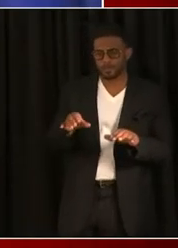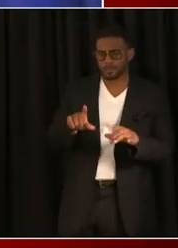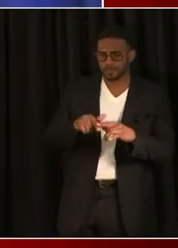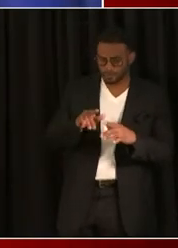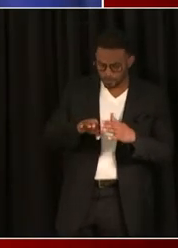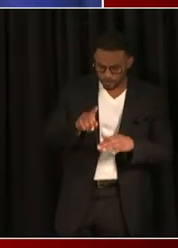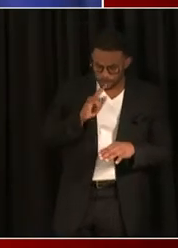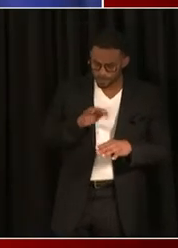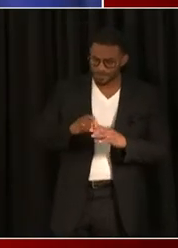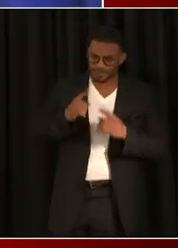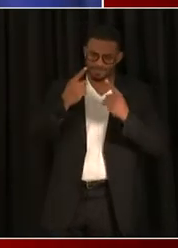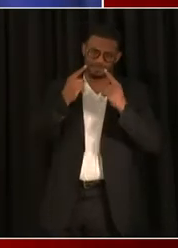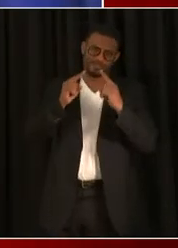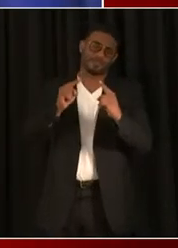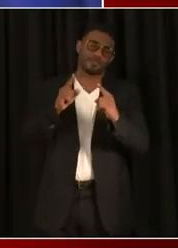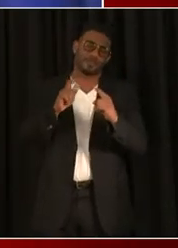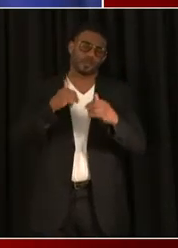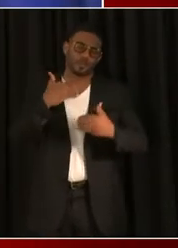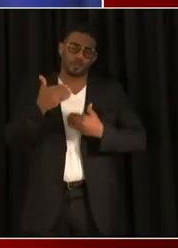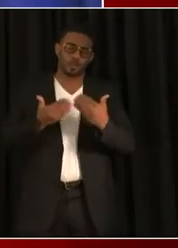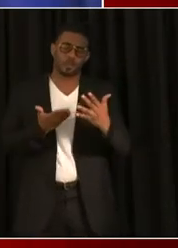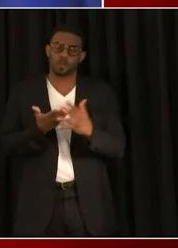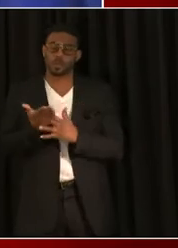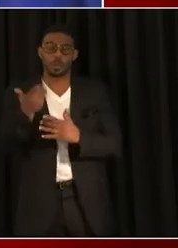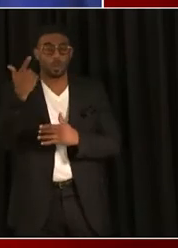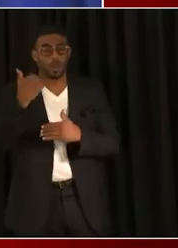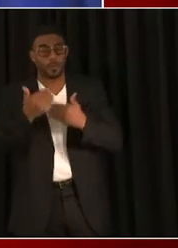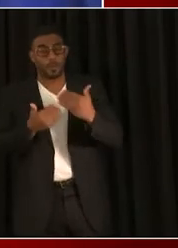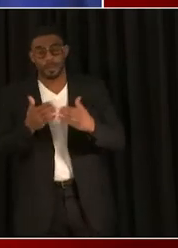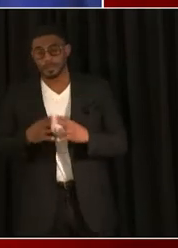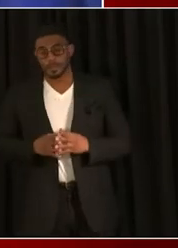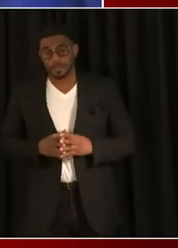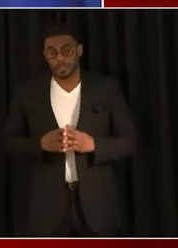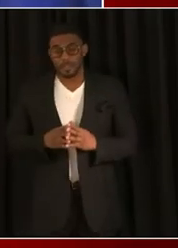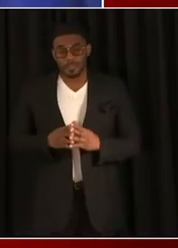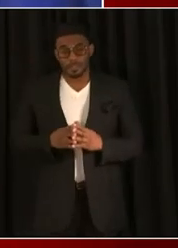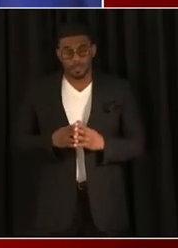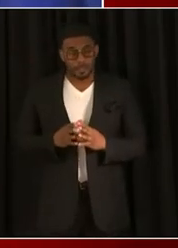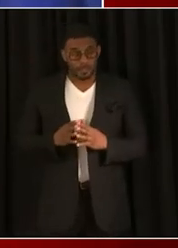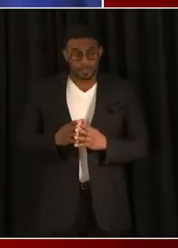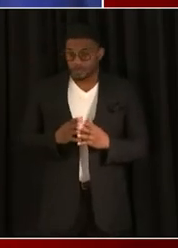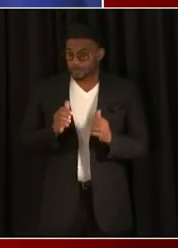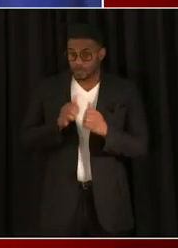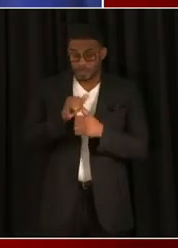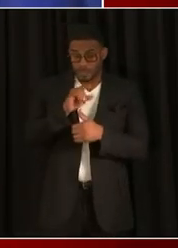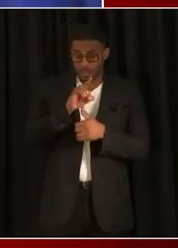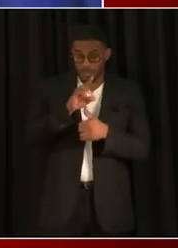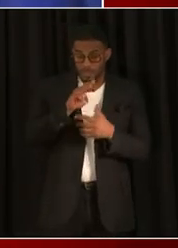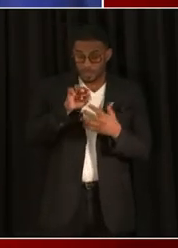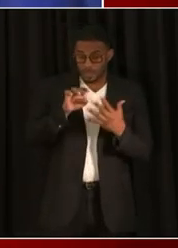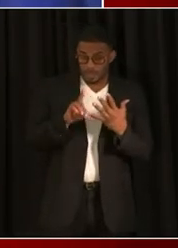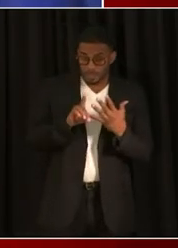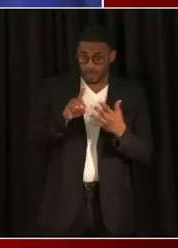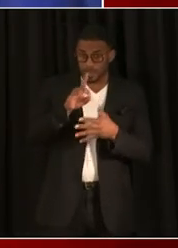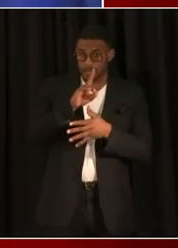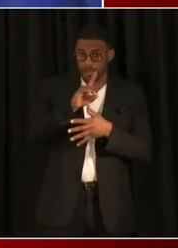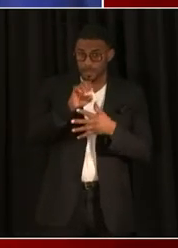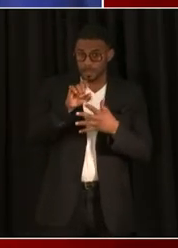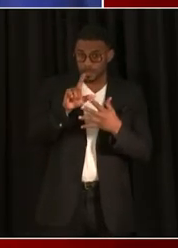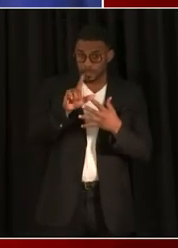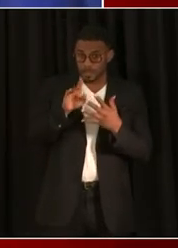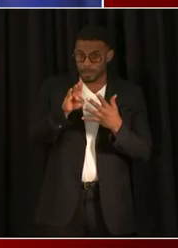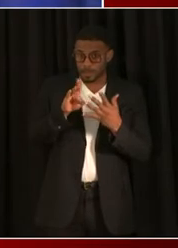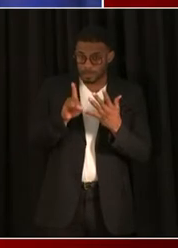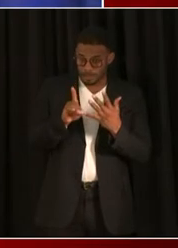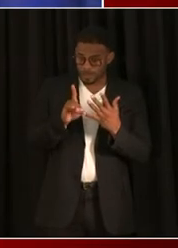do, and we found that to be very successful as we move through the grant process with DMPED, DSLBD, and a lot